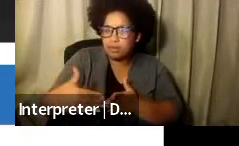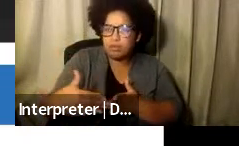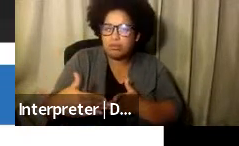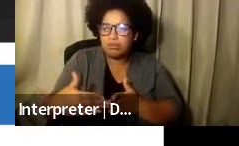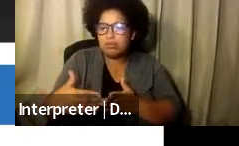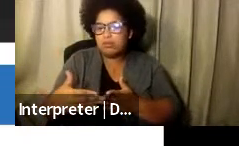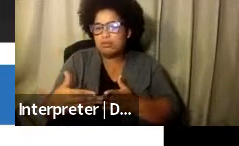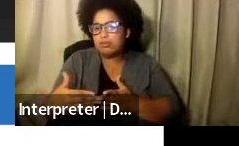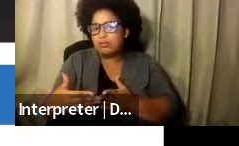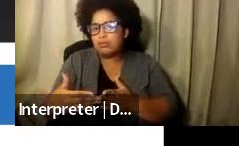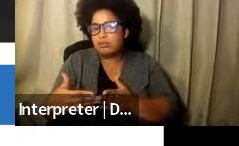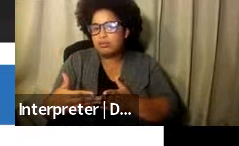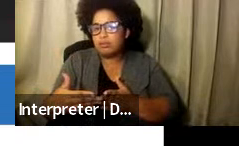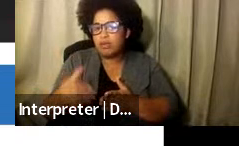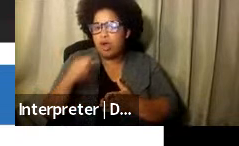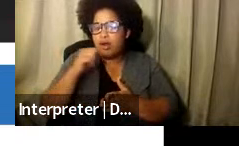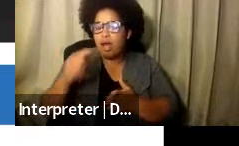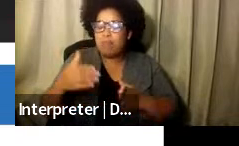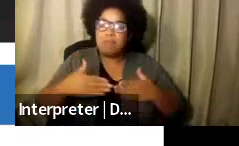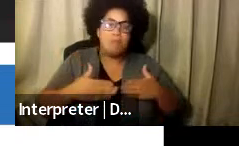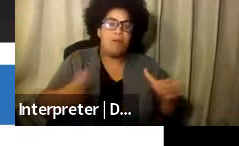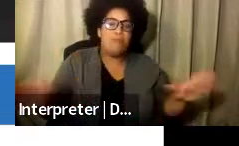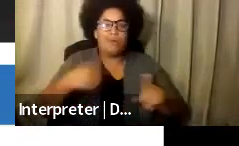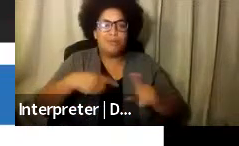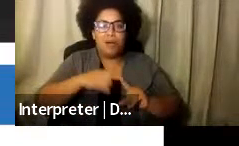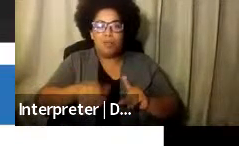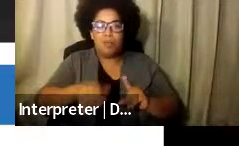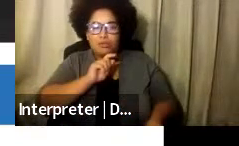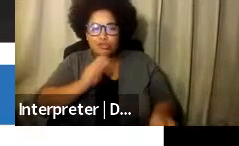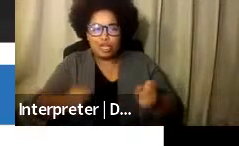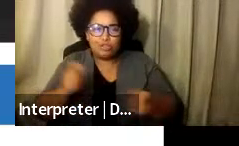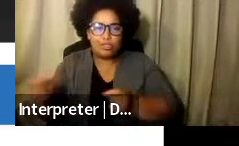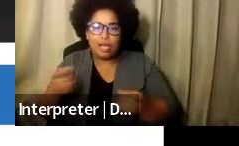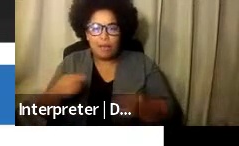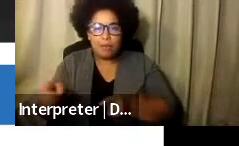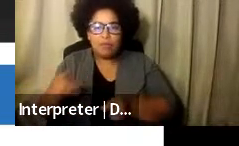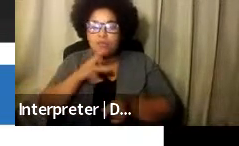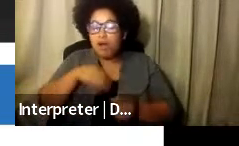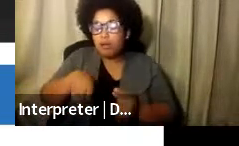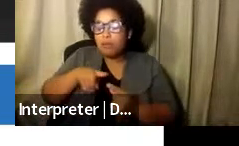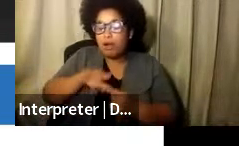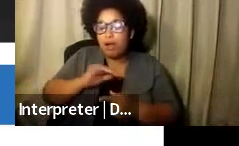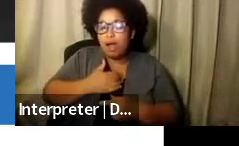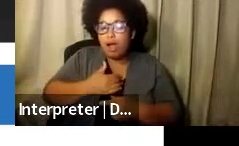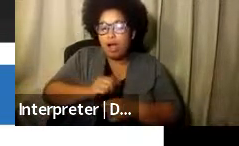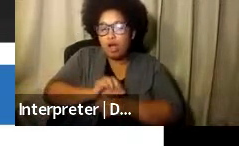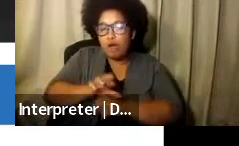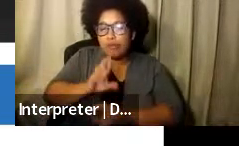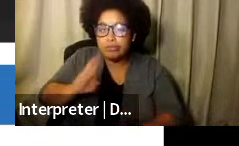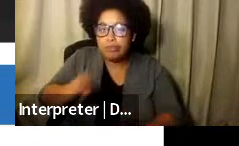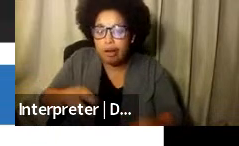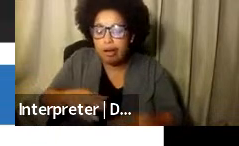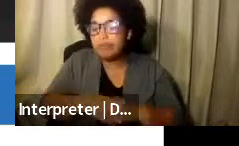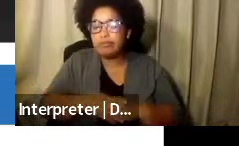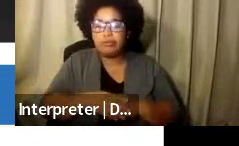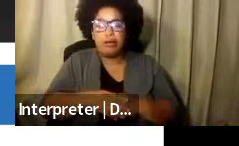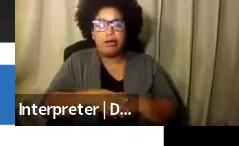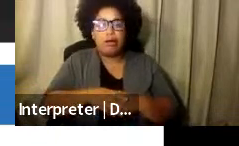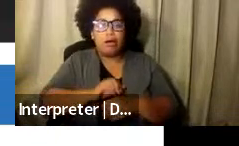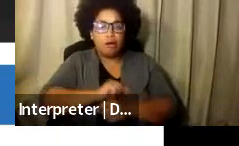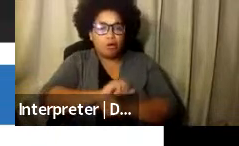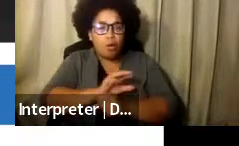enough, or we haven't been public enough about those. We've been talking about our COVID response and our